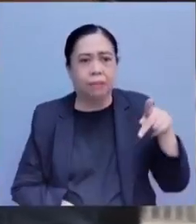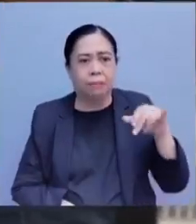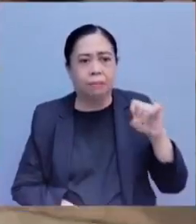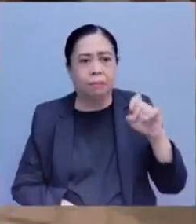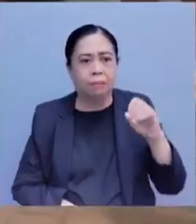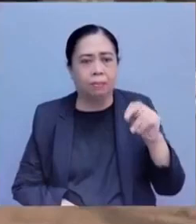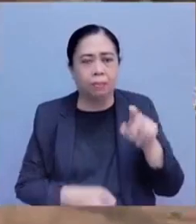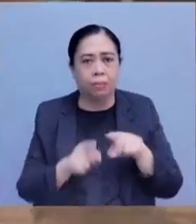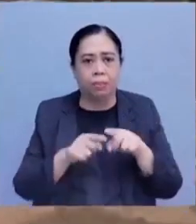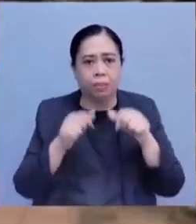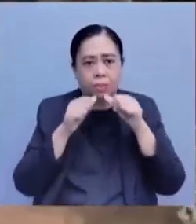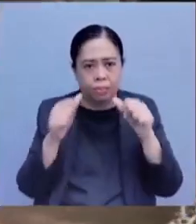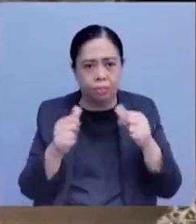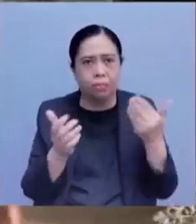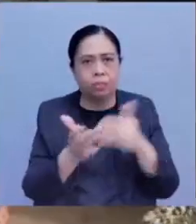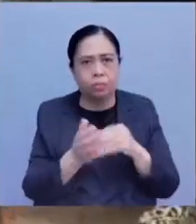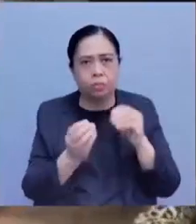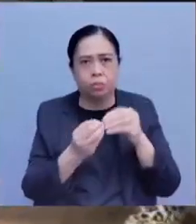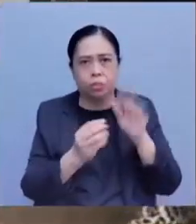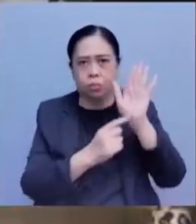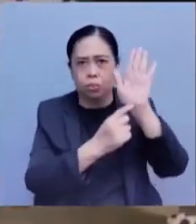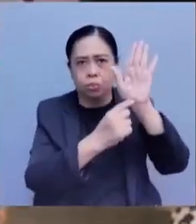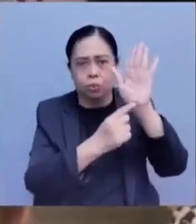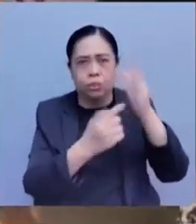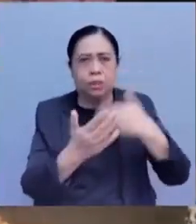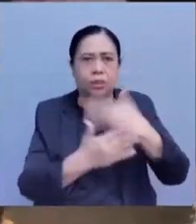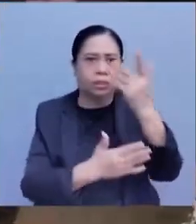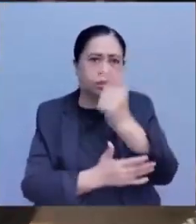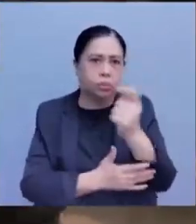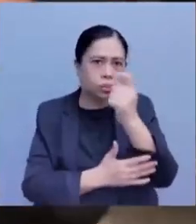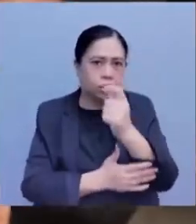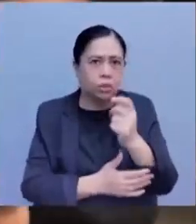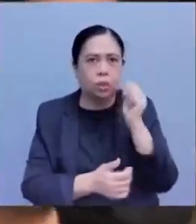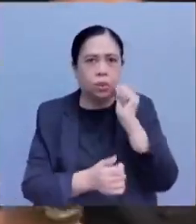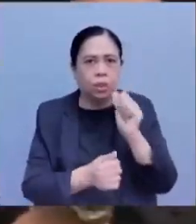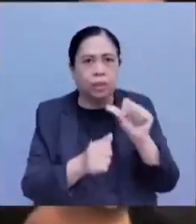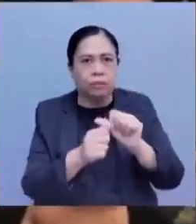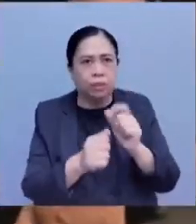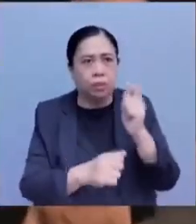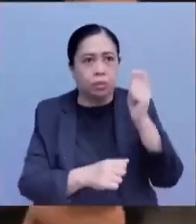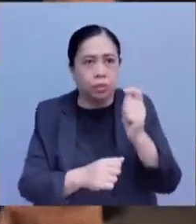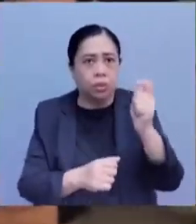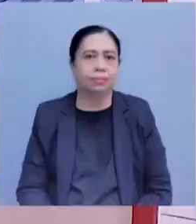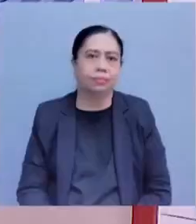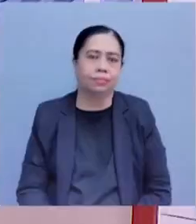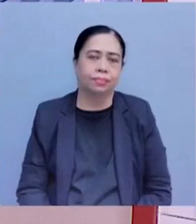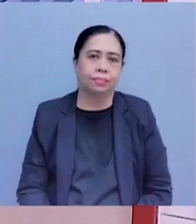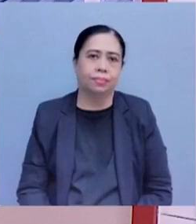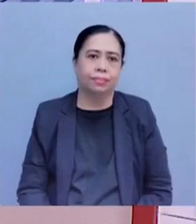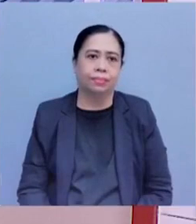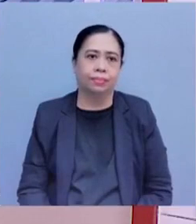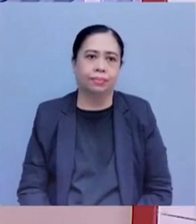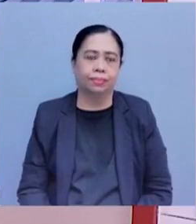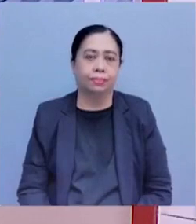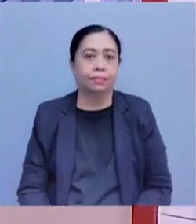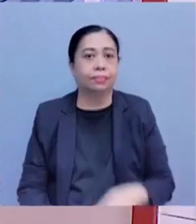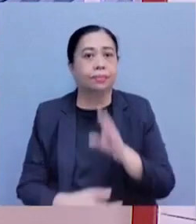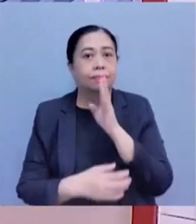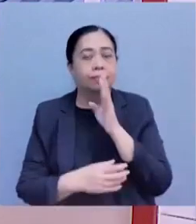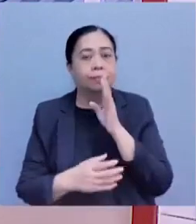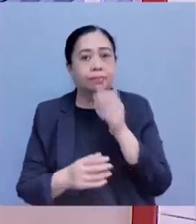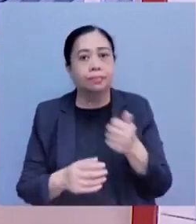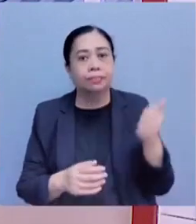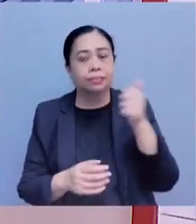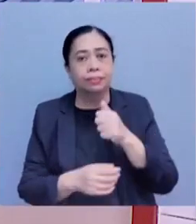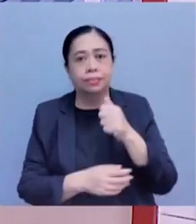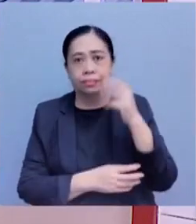that they plan to hold another protest next Tuesday or every time the oil prices increase. House Speaker Martin Romualdez on